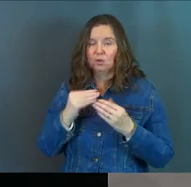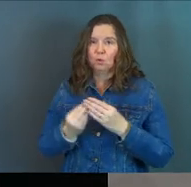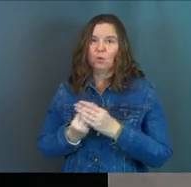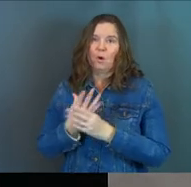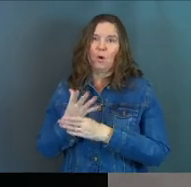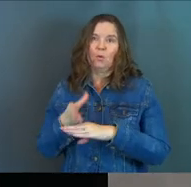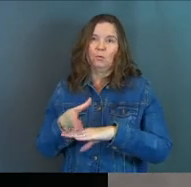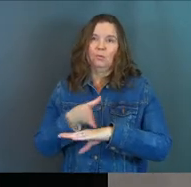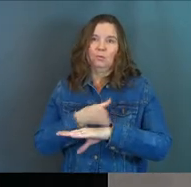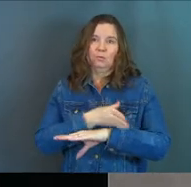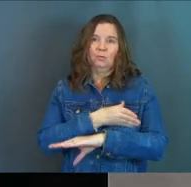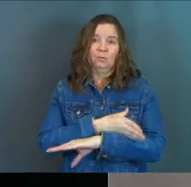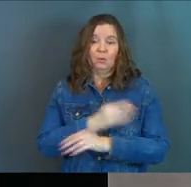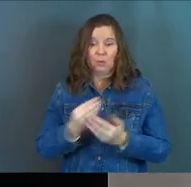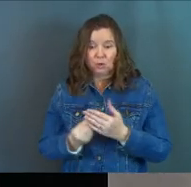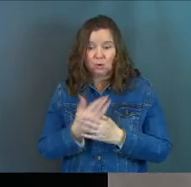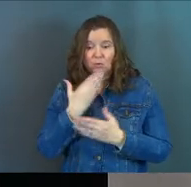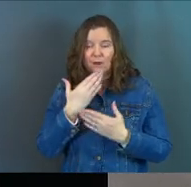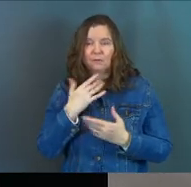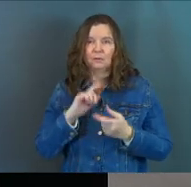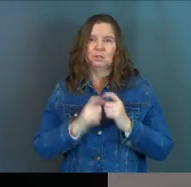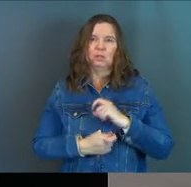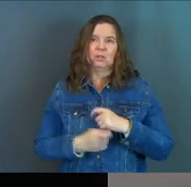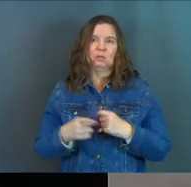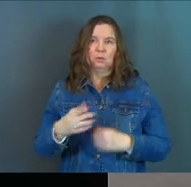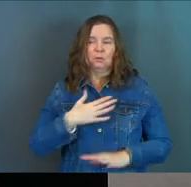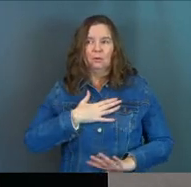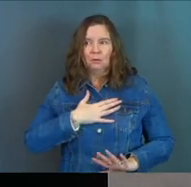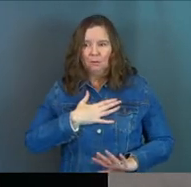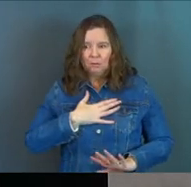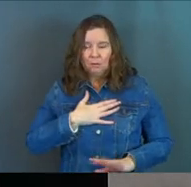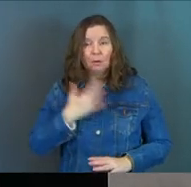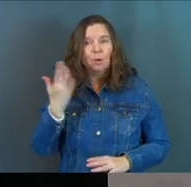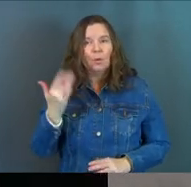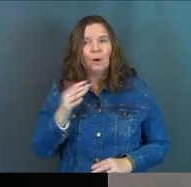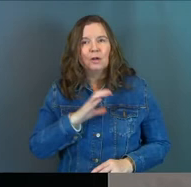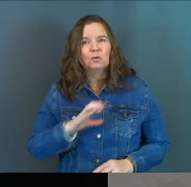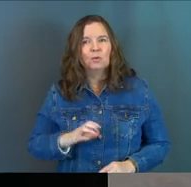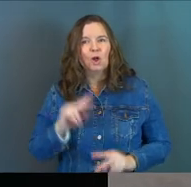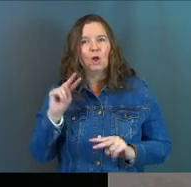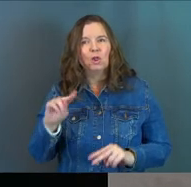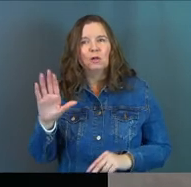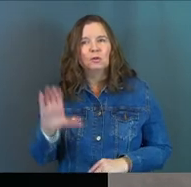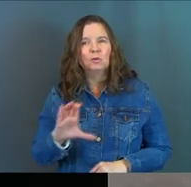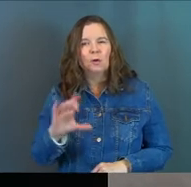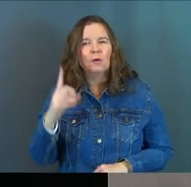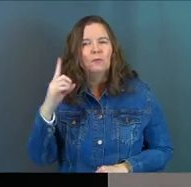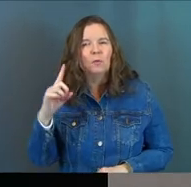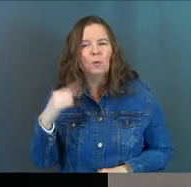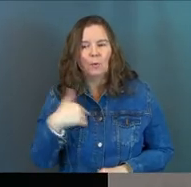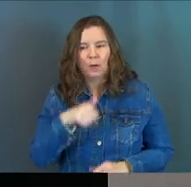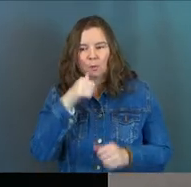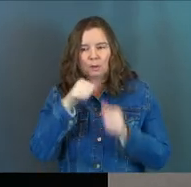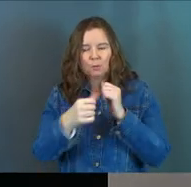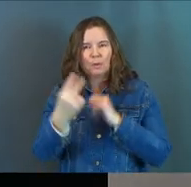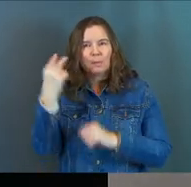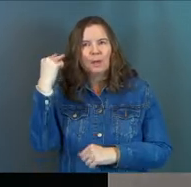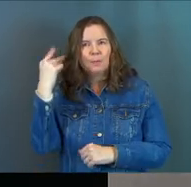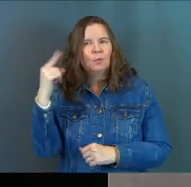grow. When you're grateful, it changes you. Why do Christians look at the cross? Why do we